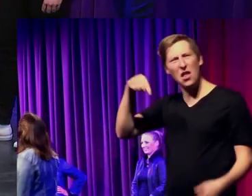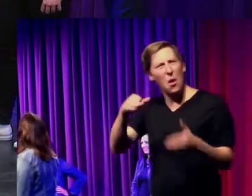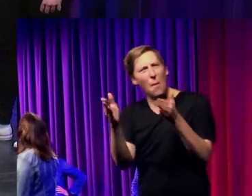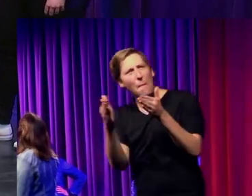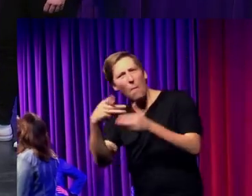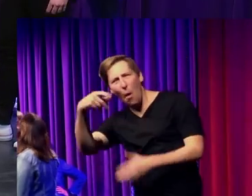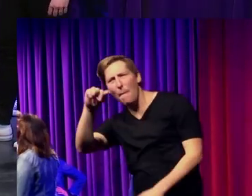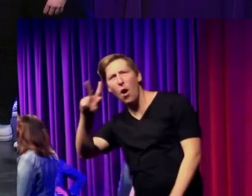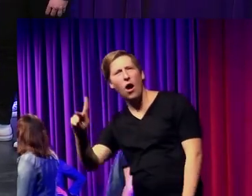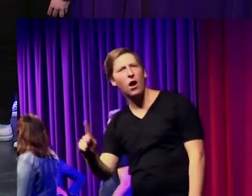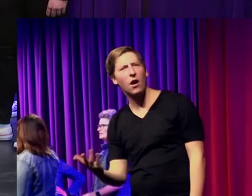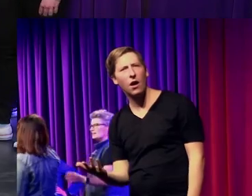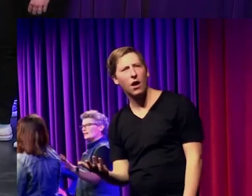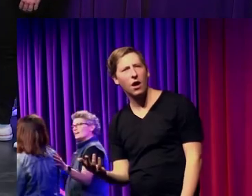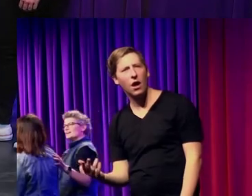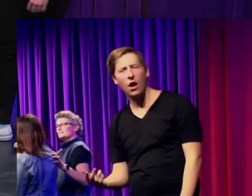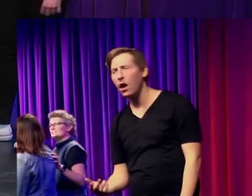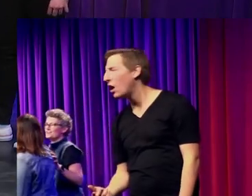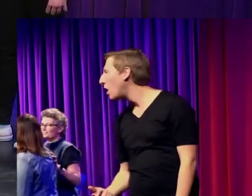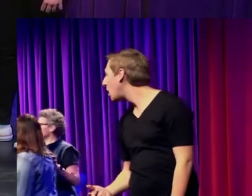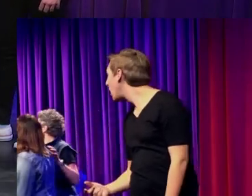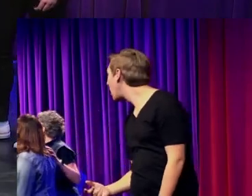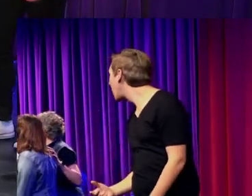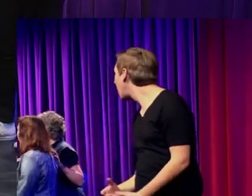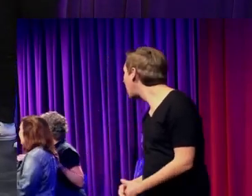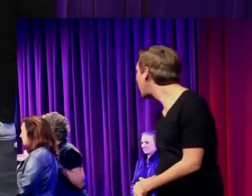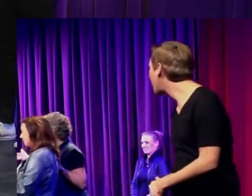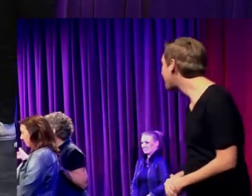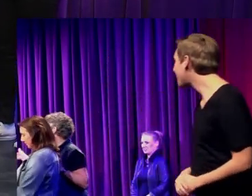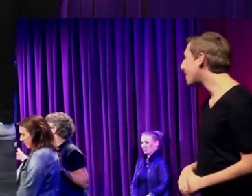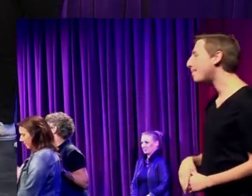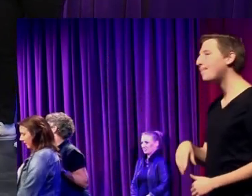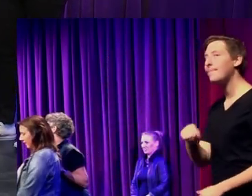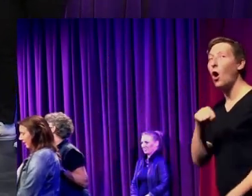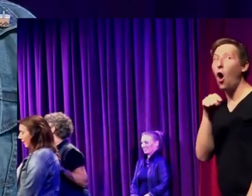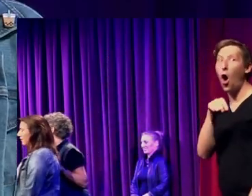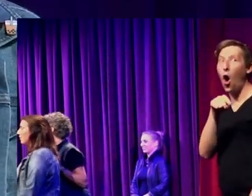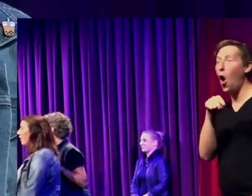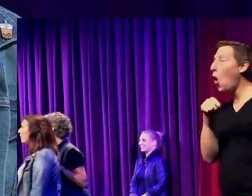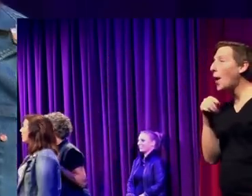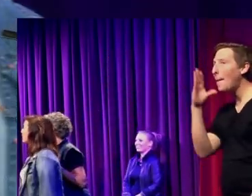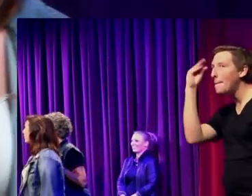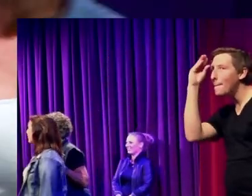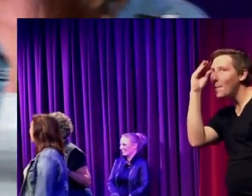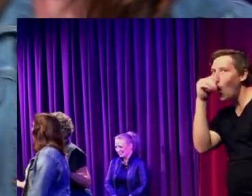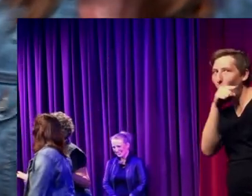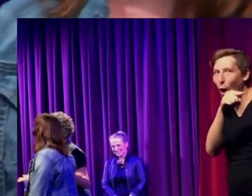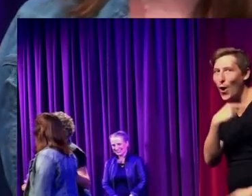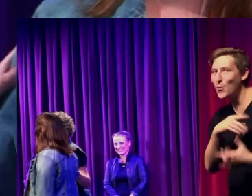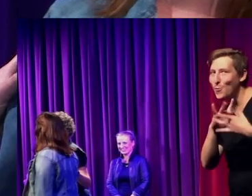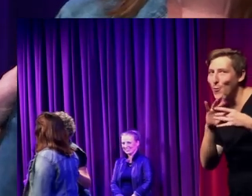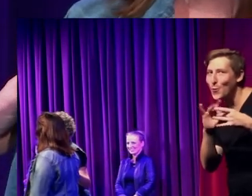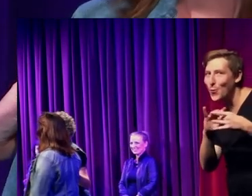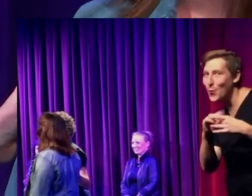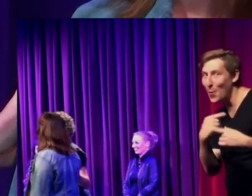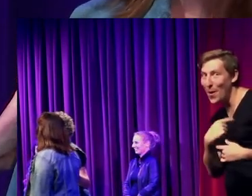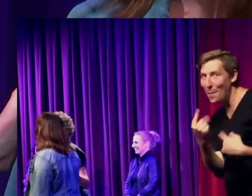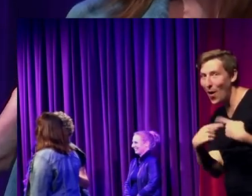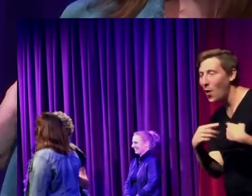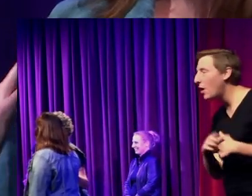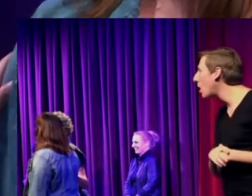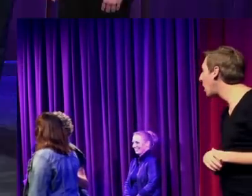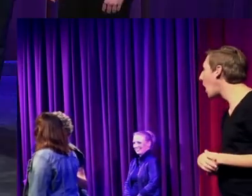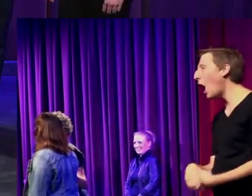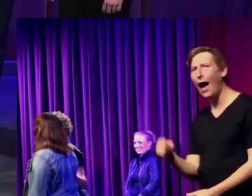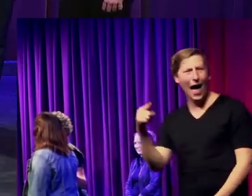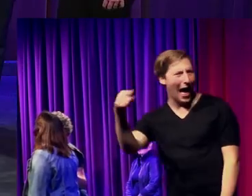You don't come up to a person and ask them if they have. Darling, is this the boy you've been telling me about? No, this guy was doing I literally do not